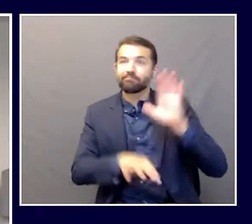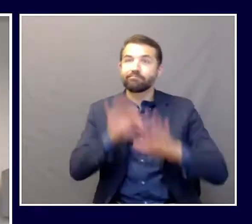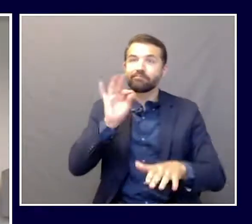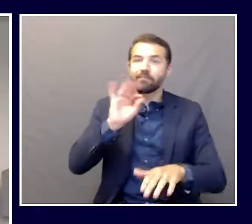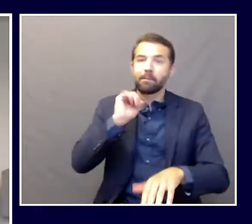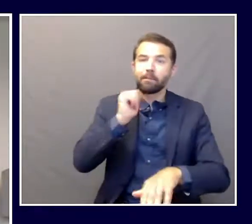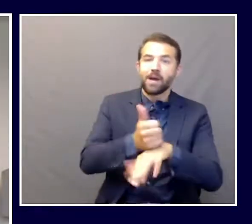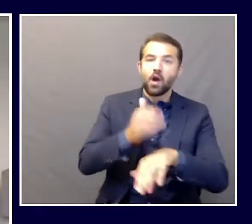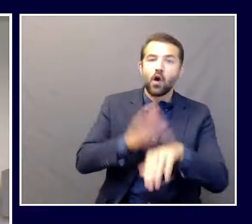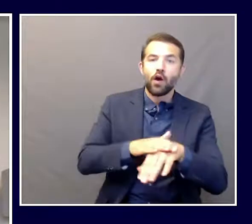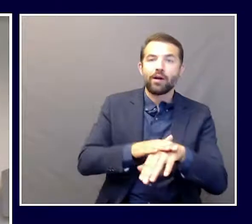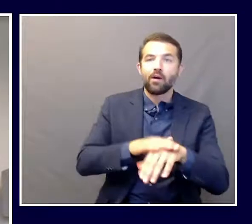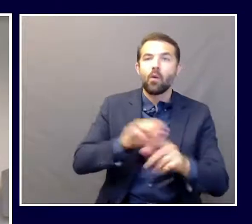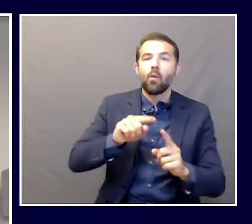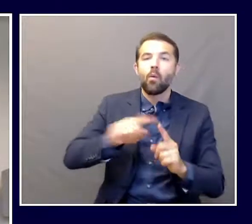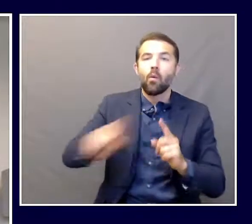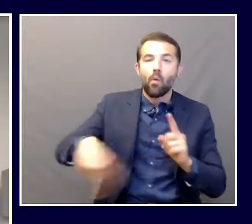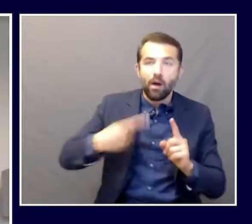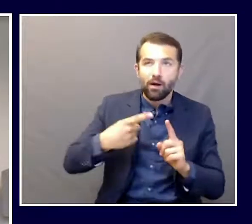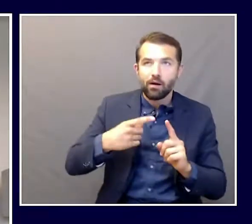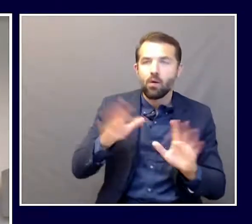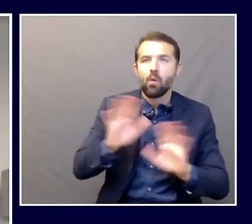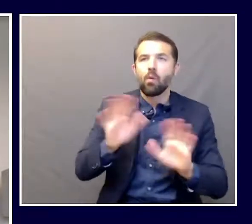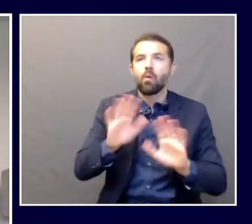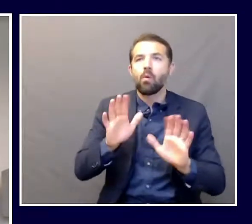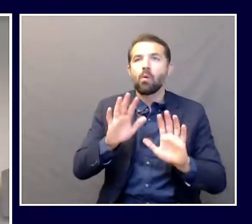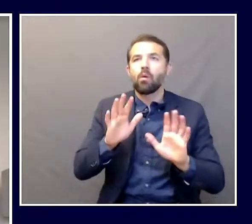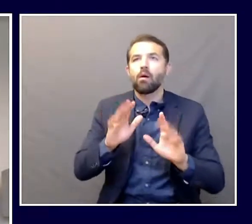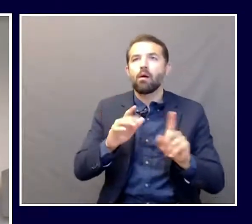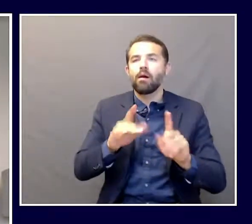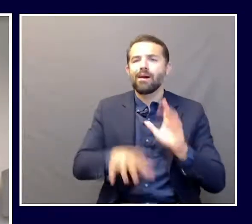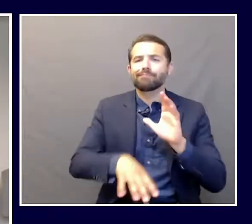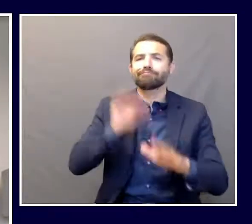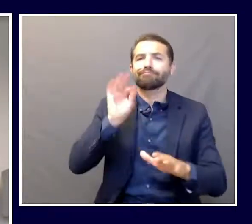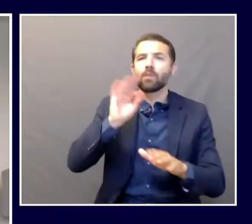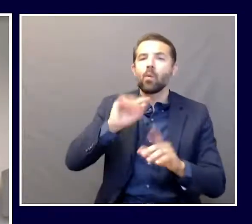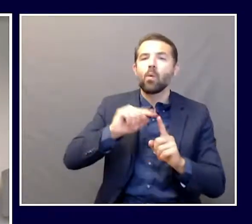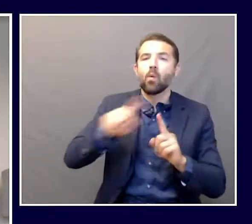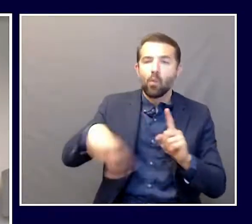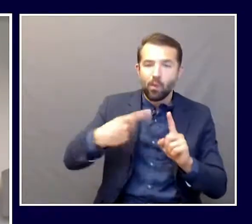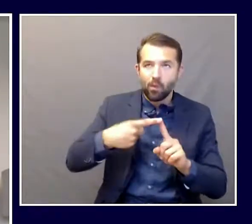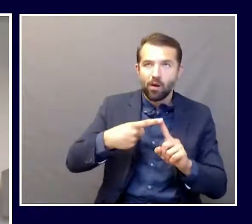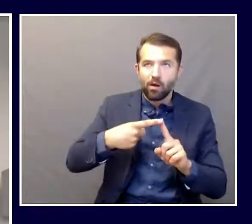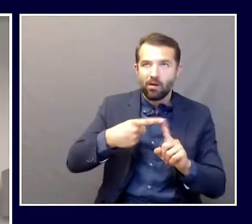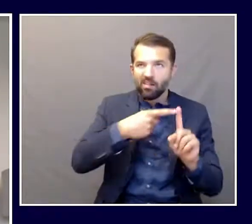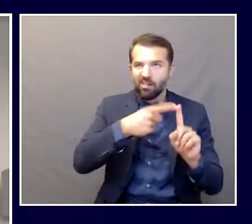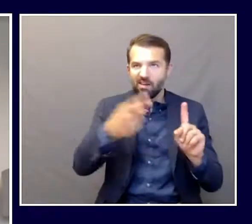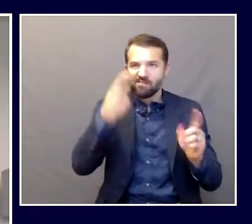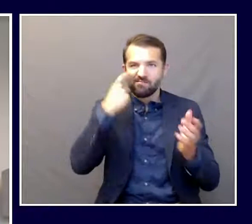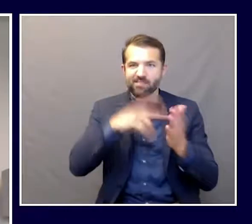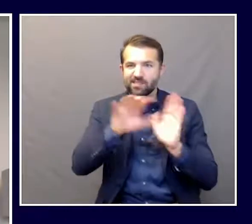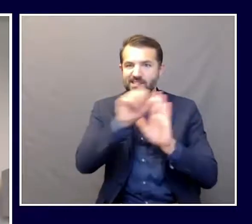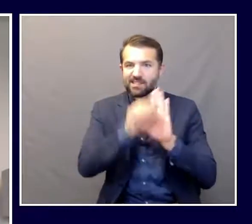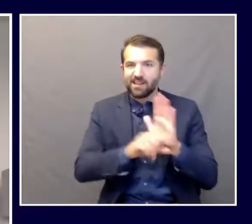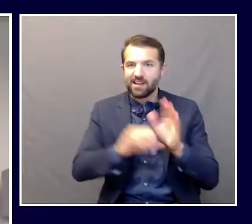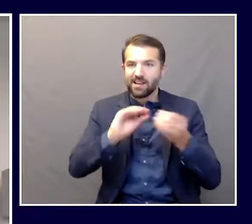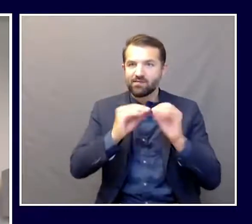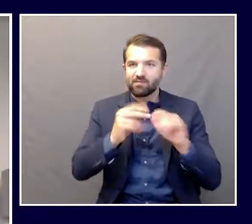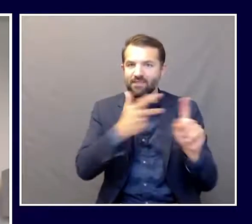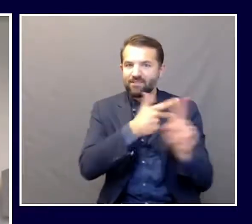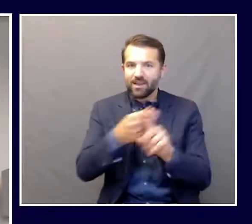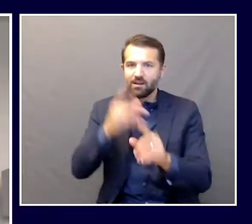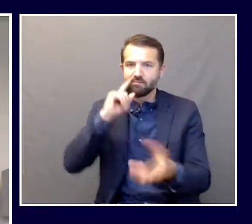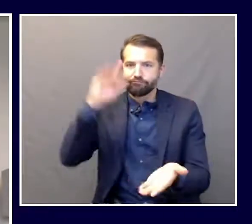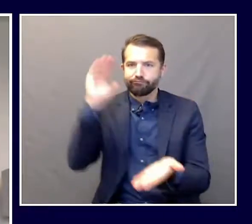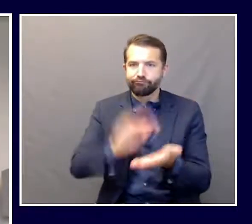that, started to happen, they saw a good bit of a bump. Are you looking deeper at the breakdown of when people are saying that they're getting vaccinated